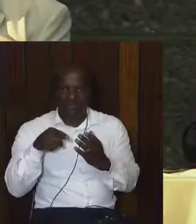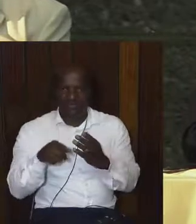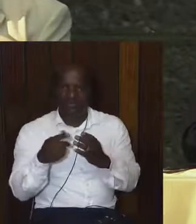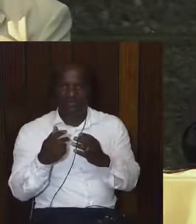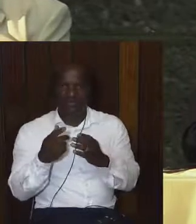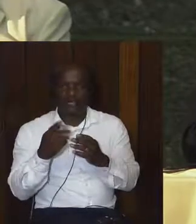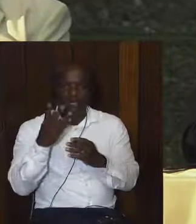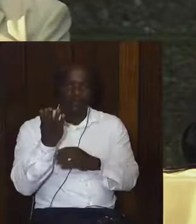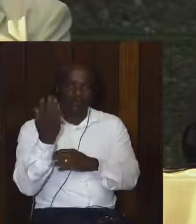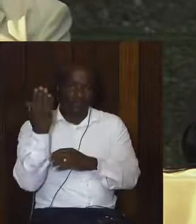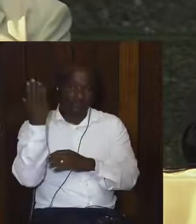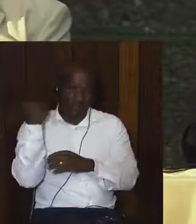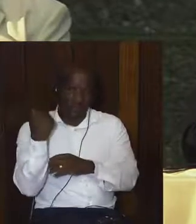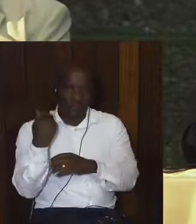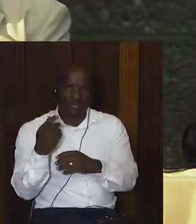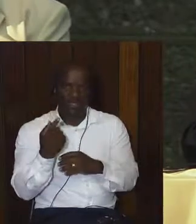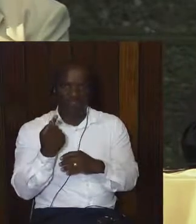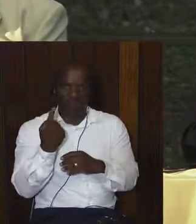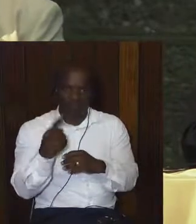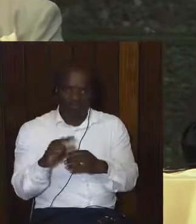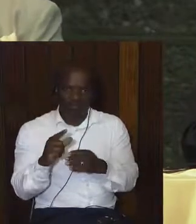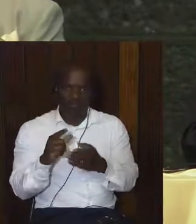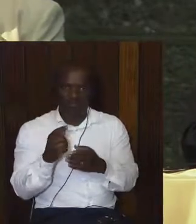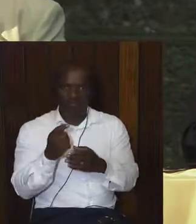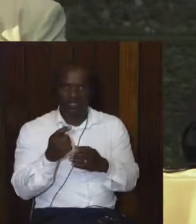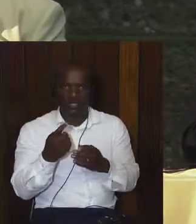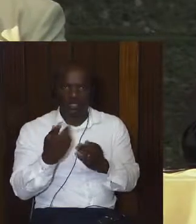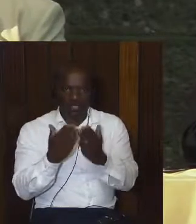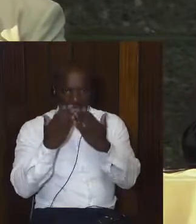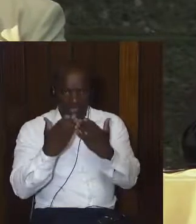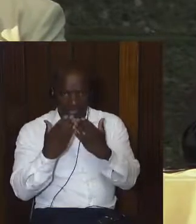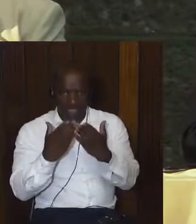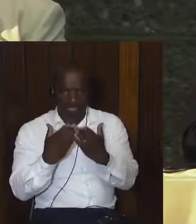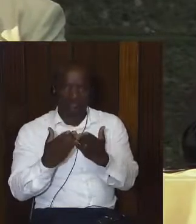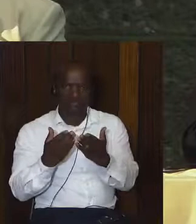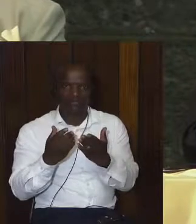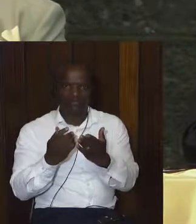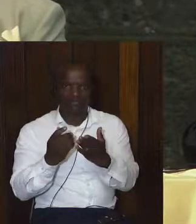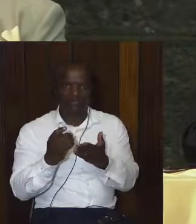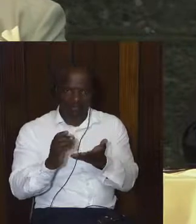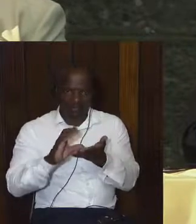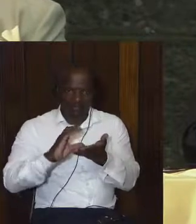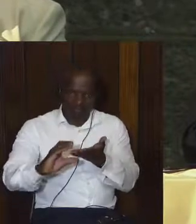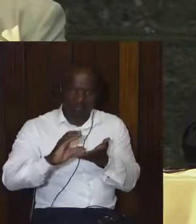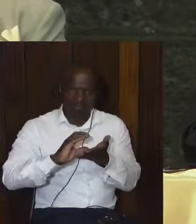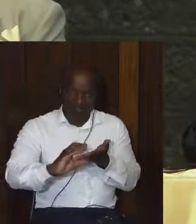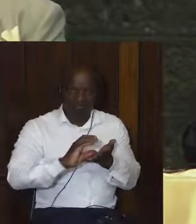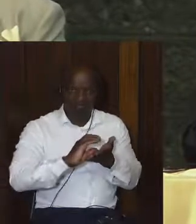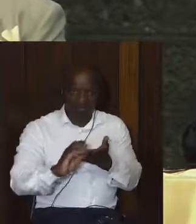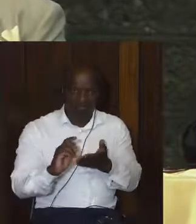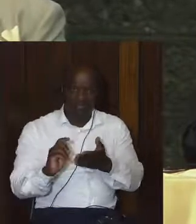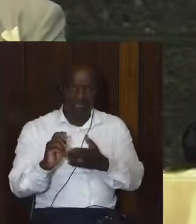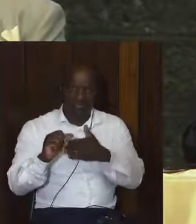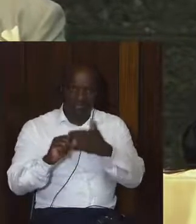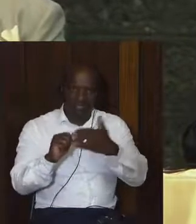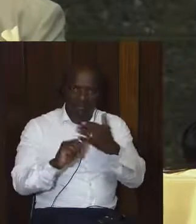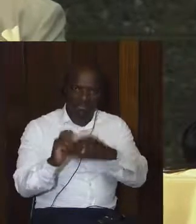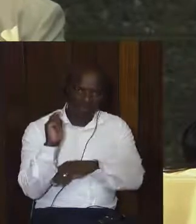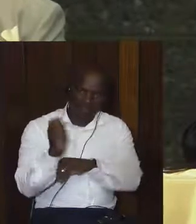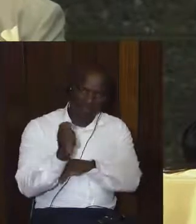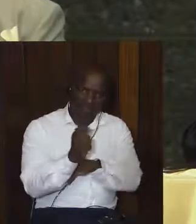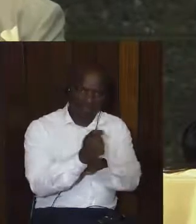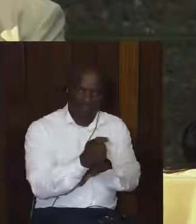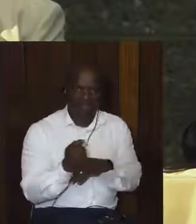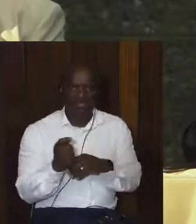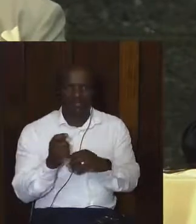primarily was for stipends to all the students that was involved in the scholar areas at the Department